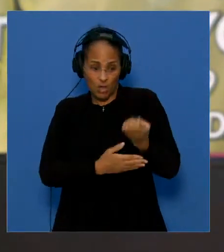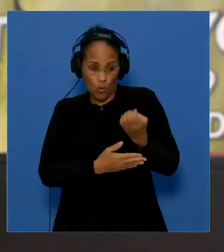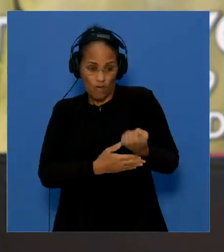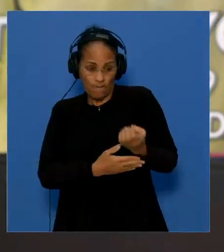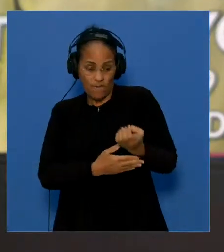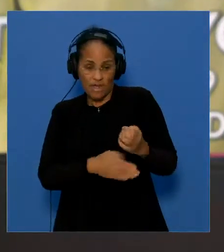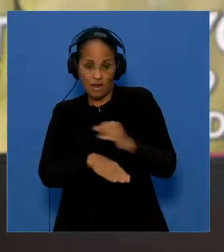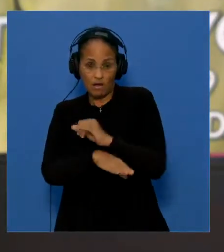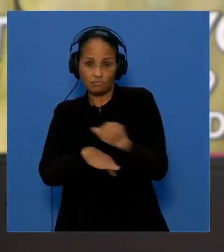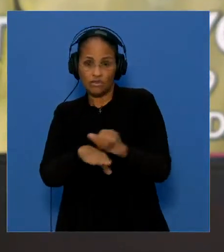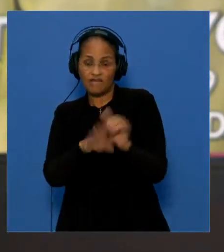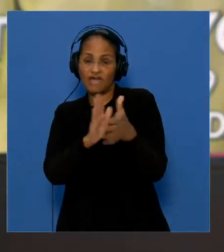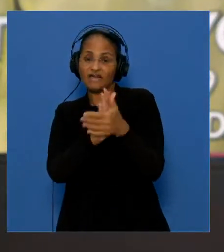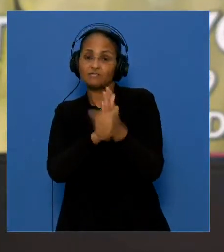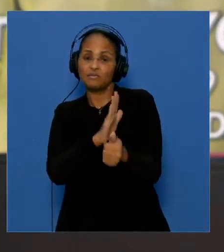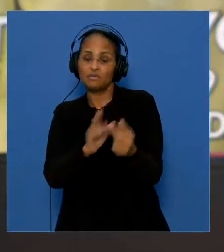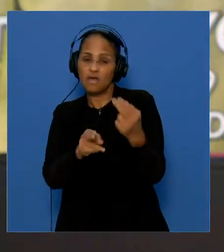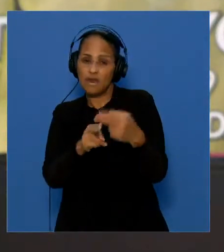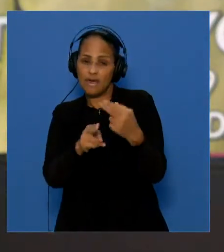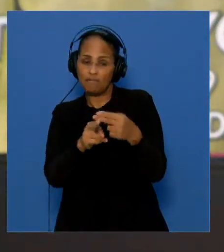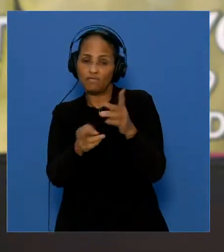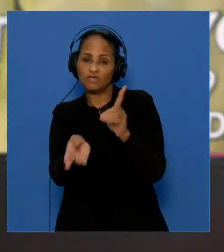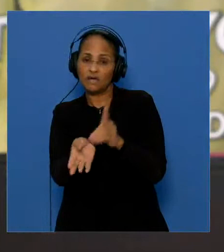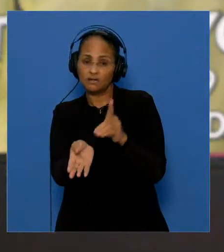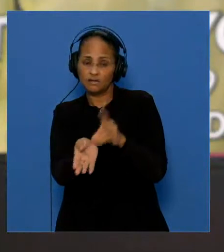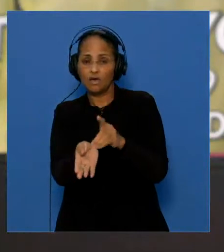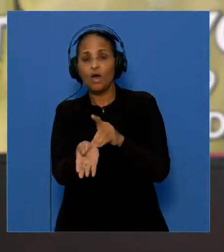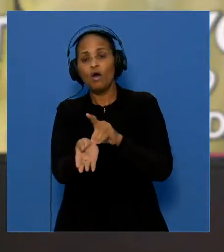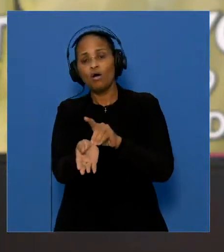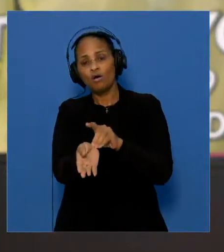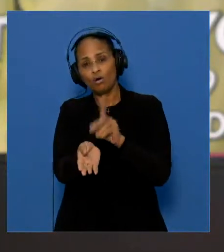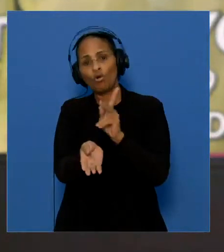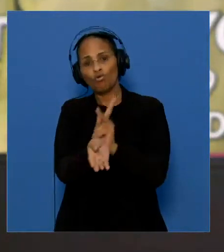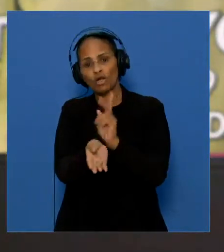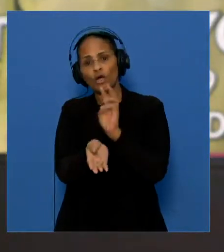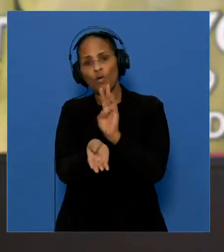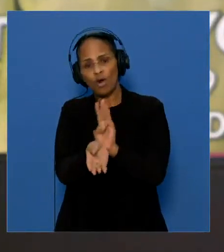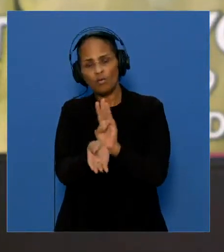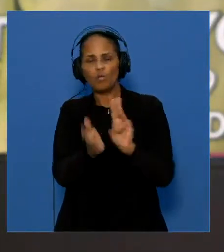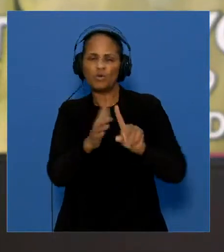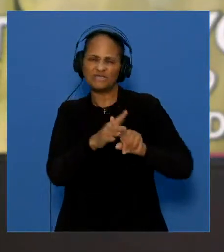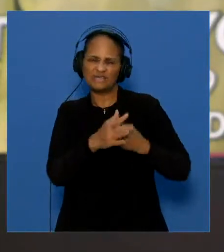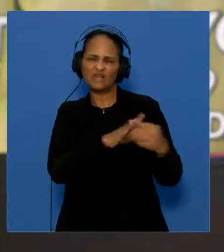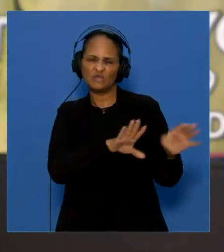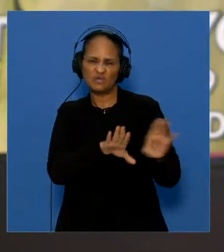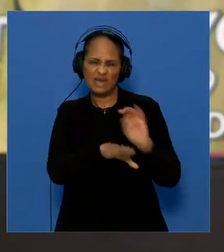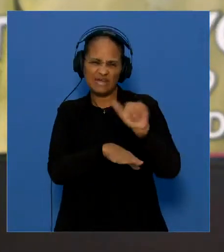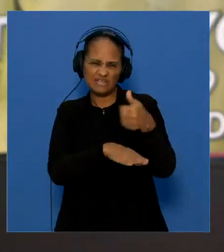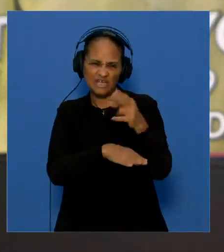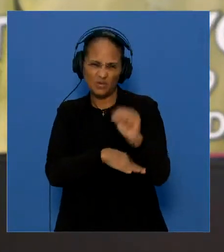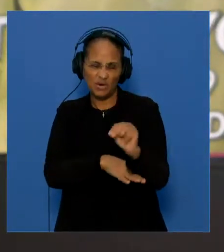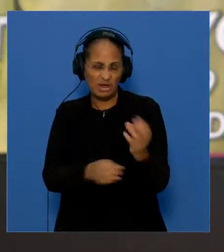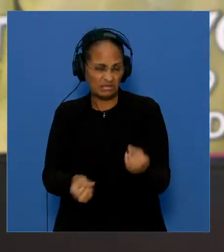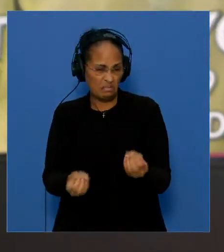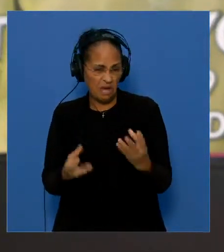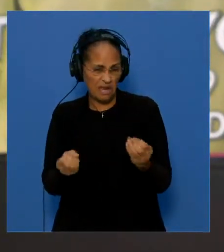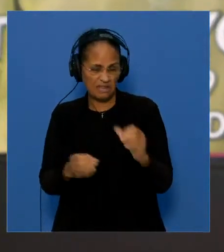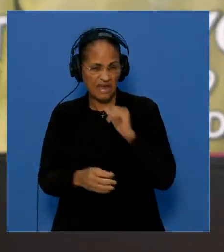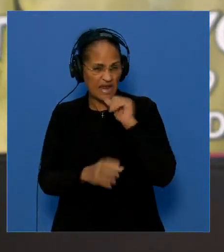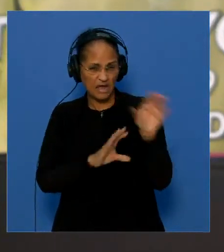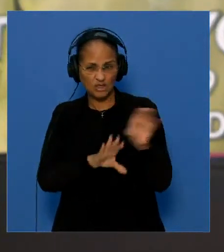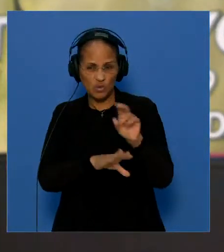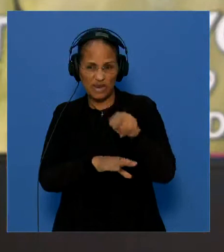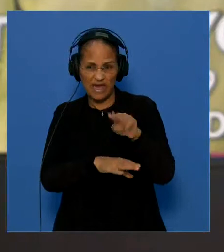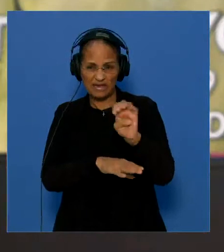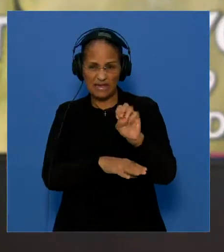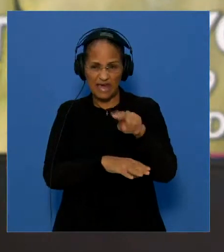island, we have the expertise in the name of Dr. Karika Weldon, and we will start doing that in January. But there's many, many countries that are not doing nanosequencing.